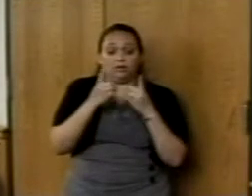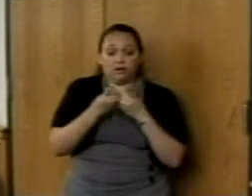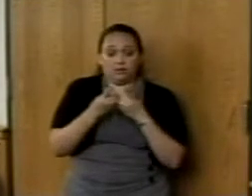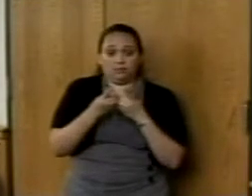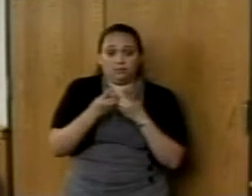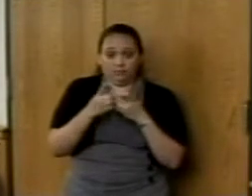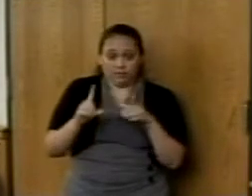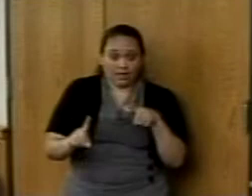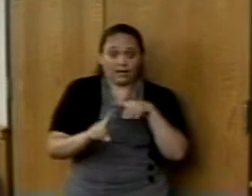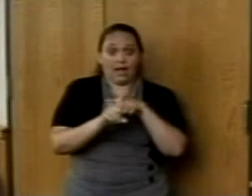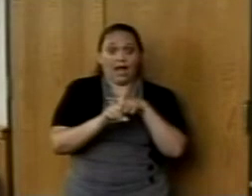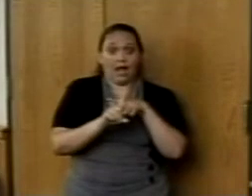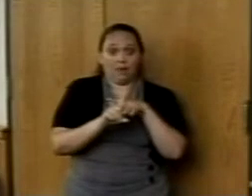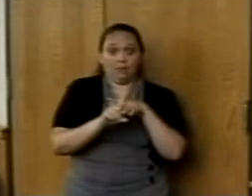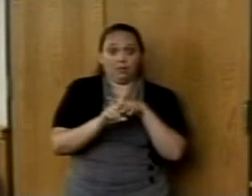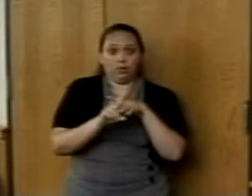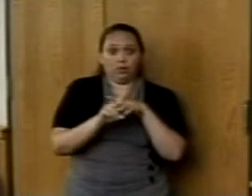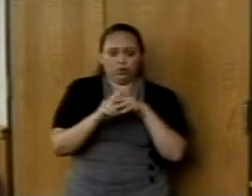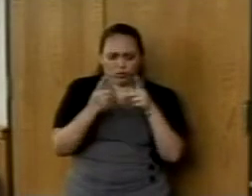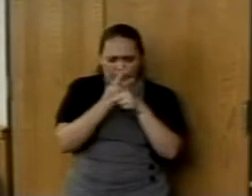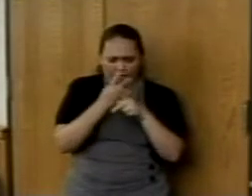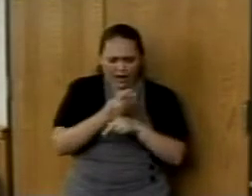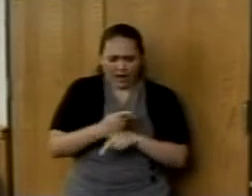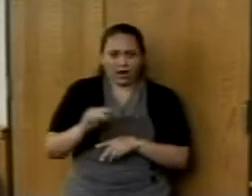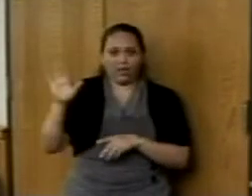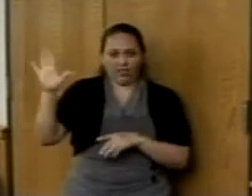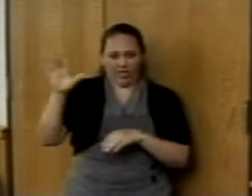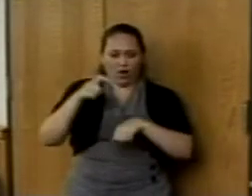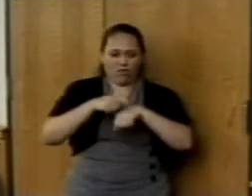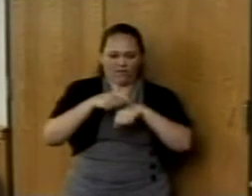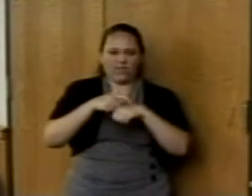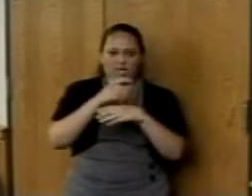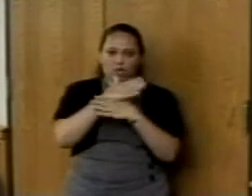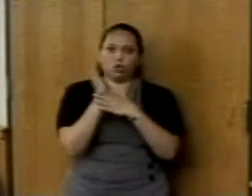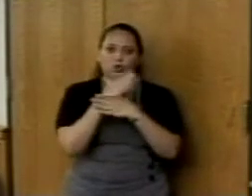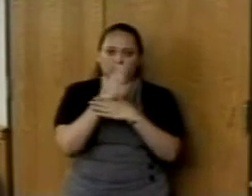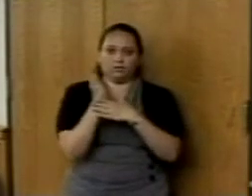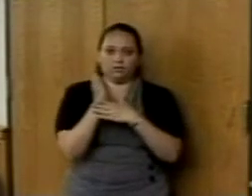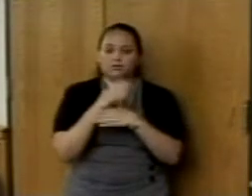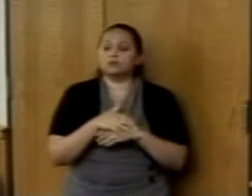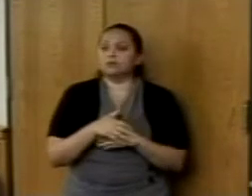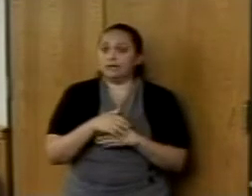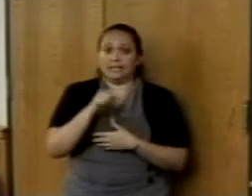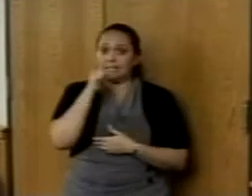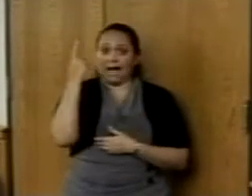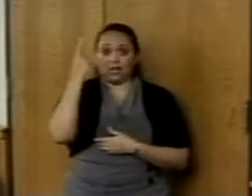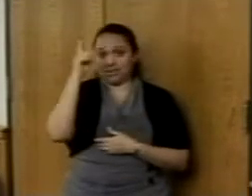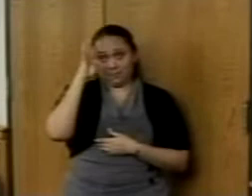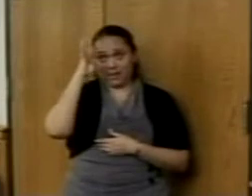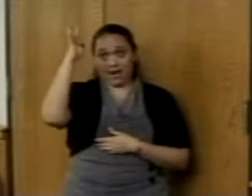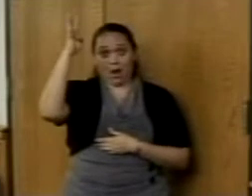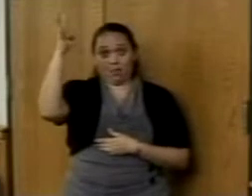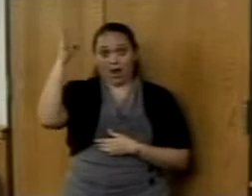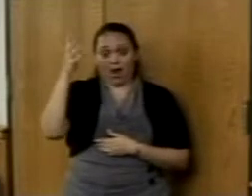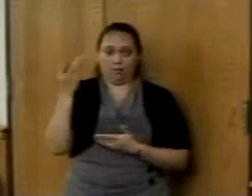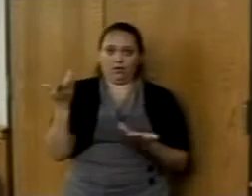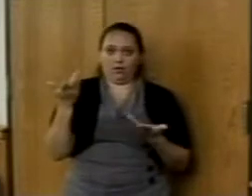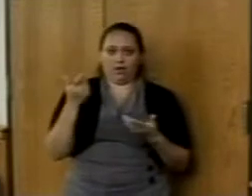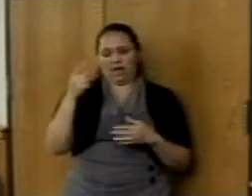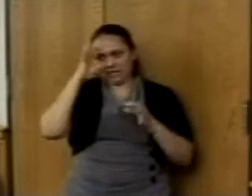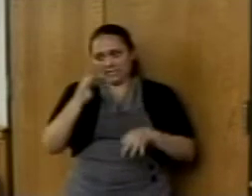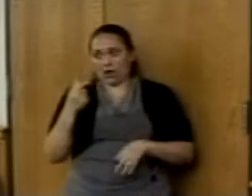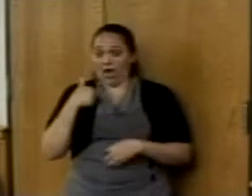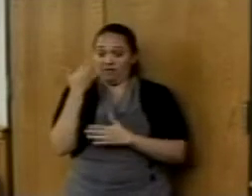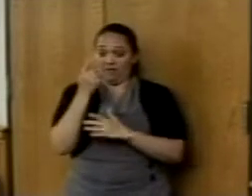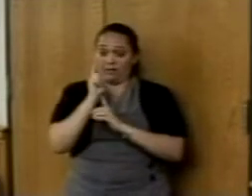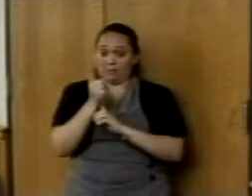to derive to their figures. This is not something that they just came up with in thin air and decided you've got 15 minutes